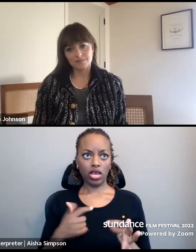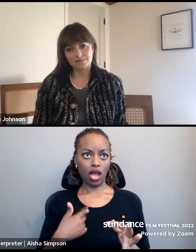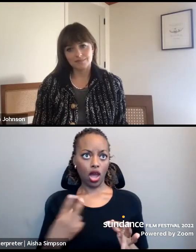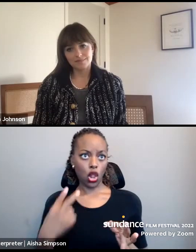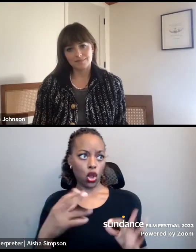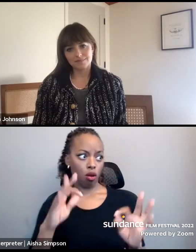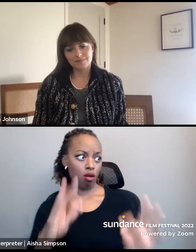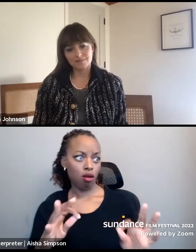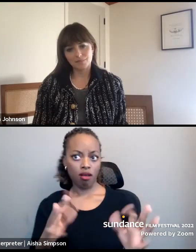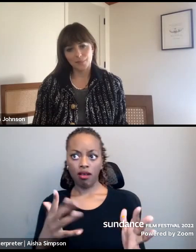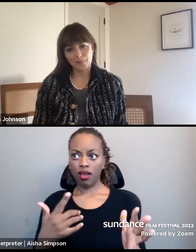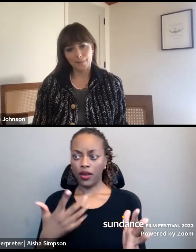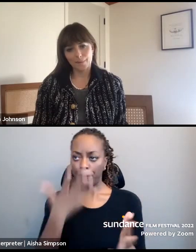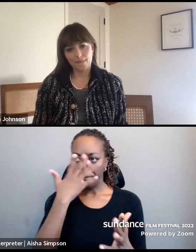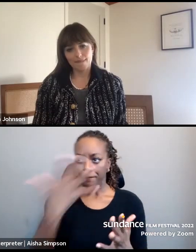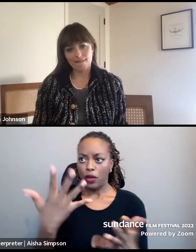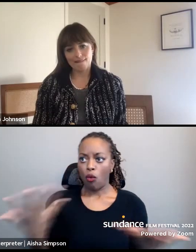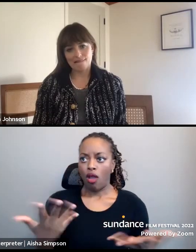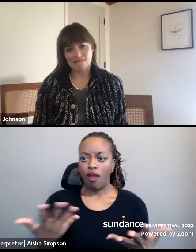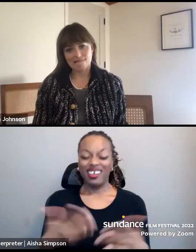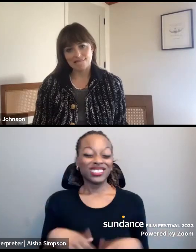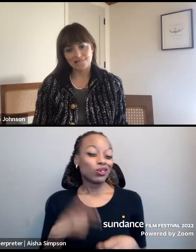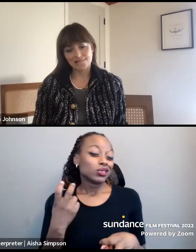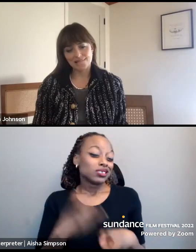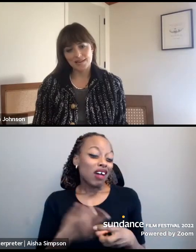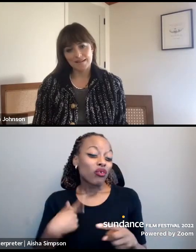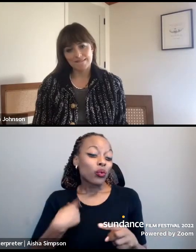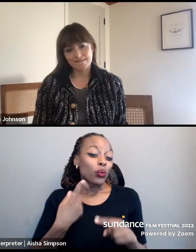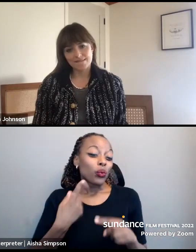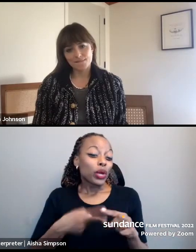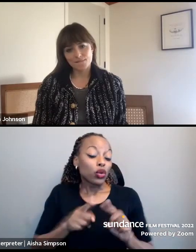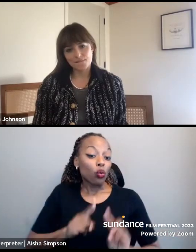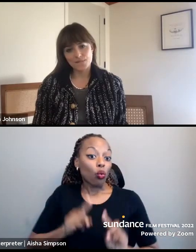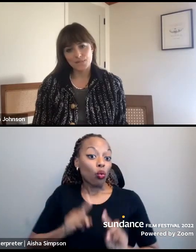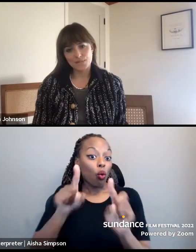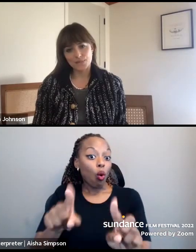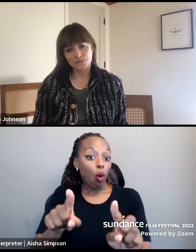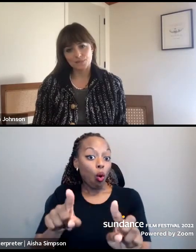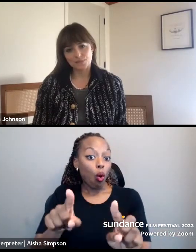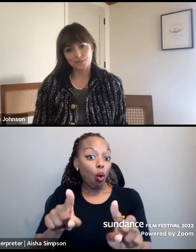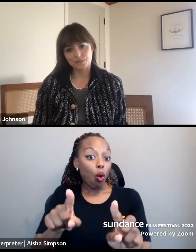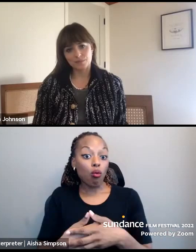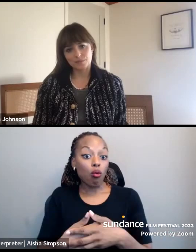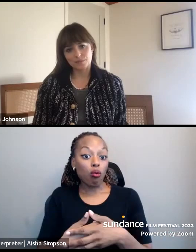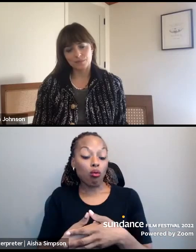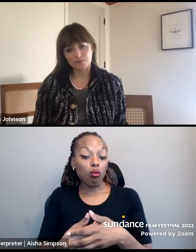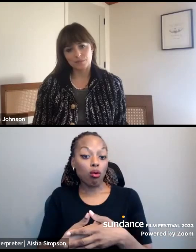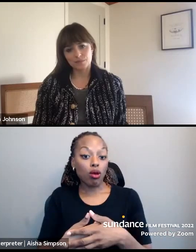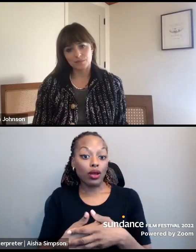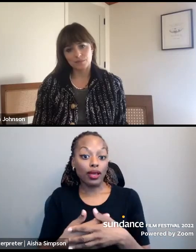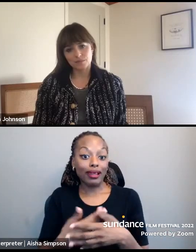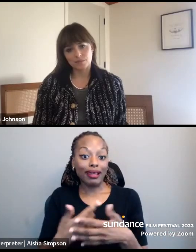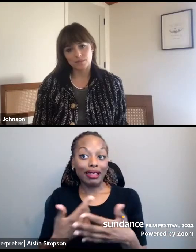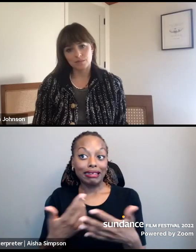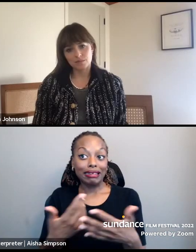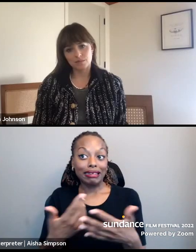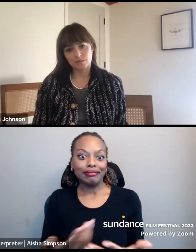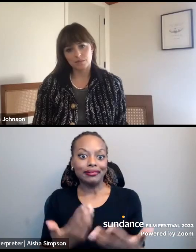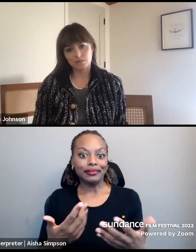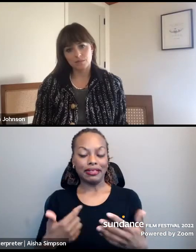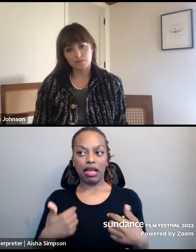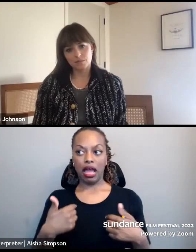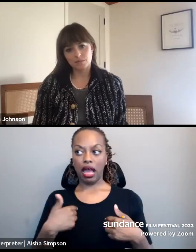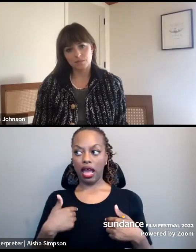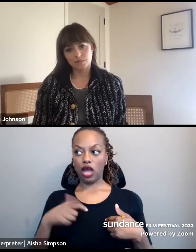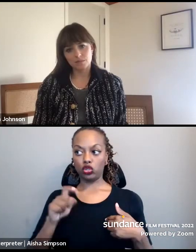hard when you're just like, a guest, because, you're really just, you don't, what is the